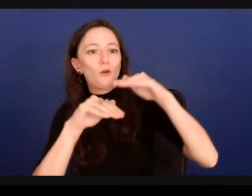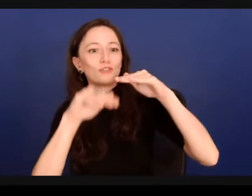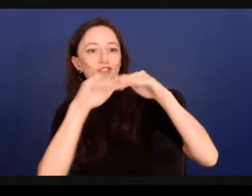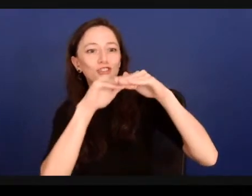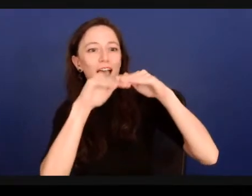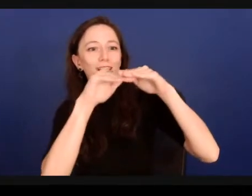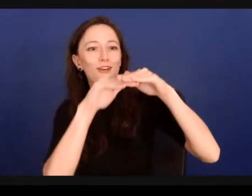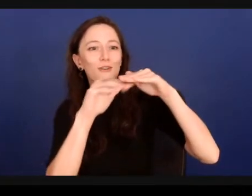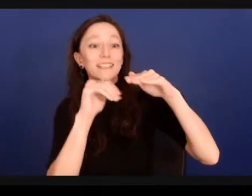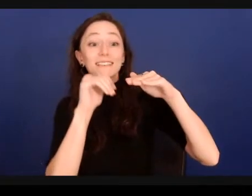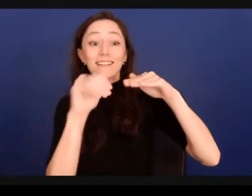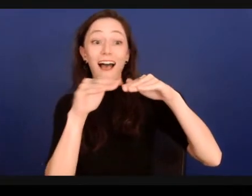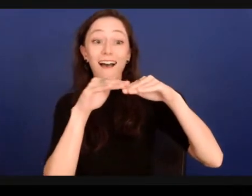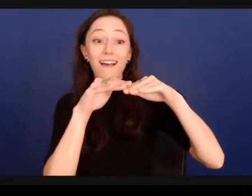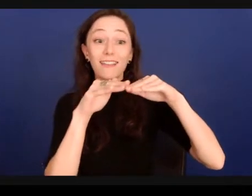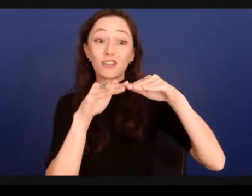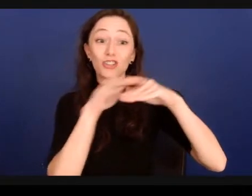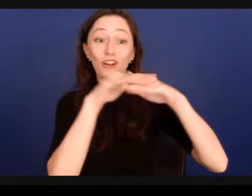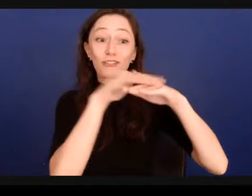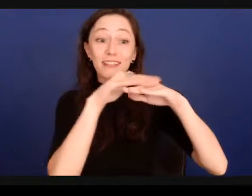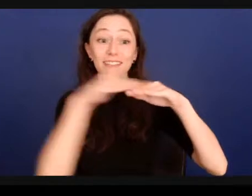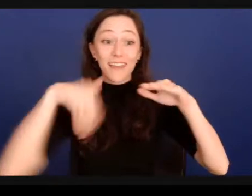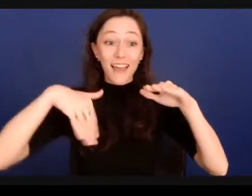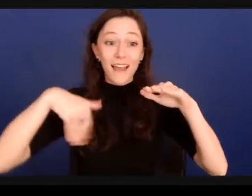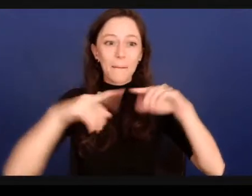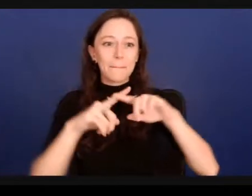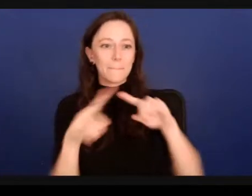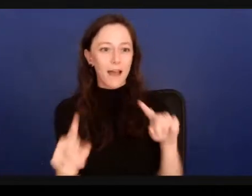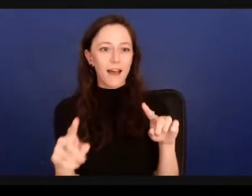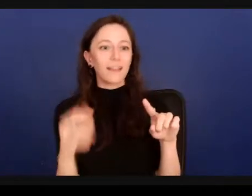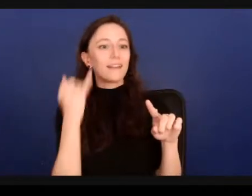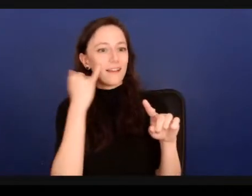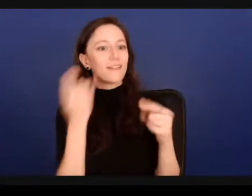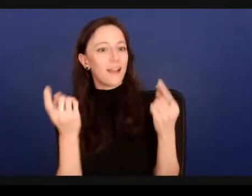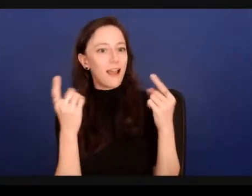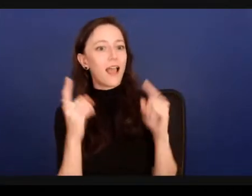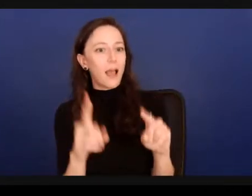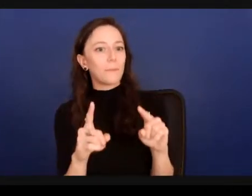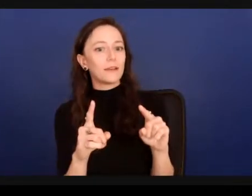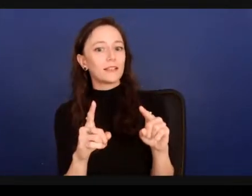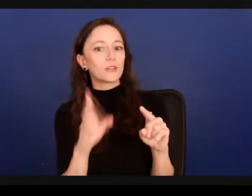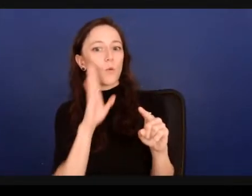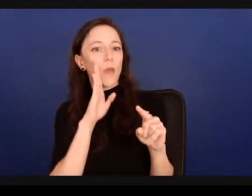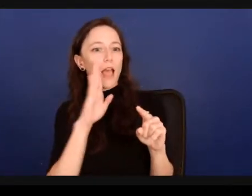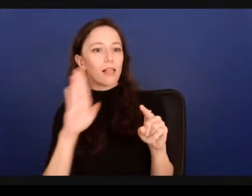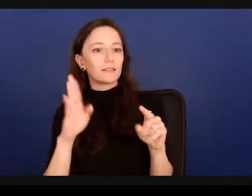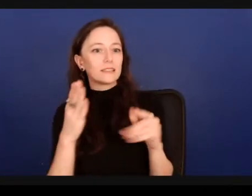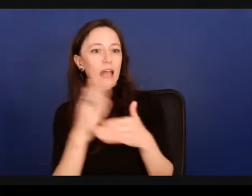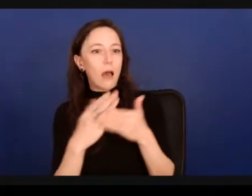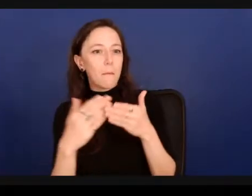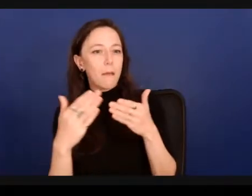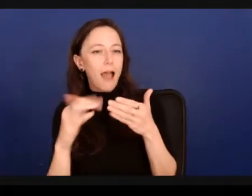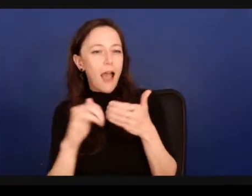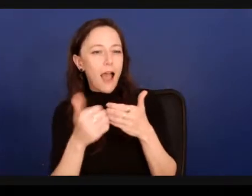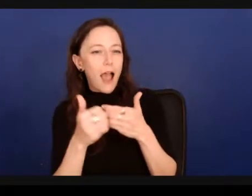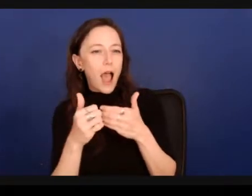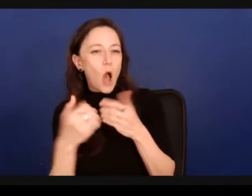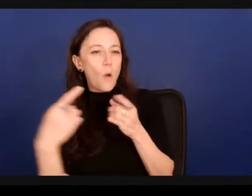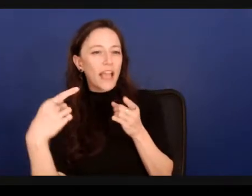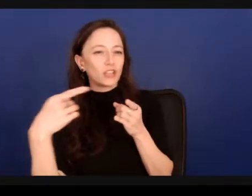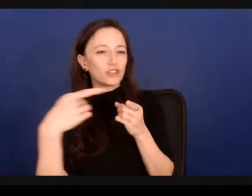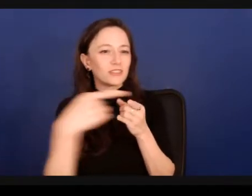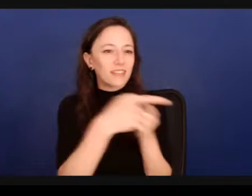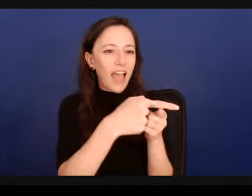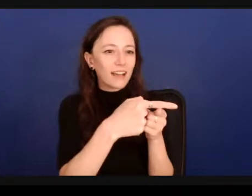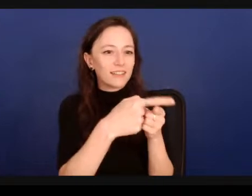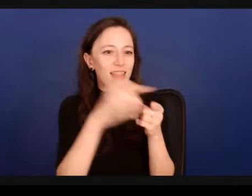do they need to get to the surface? Or do they need to somehow intersect this crack that also goes down quite a ways?